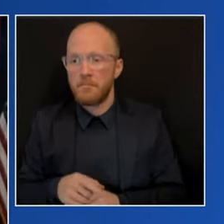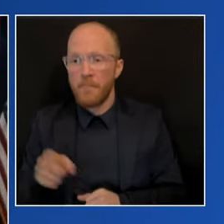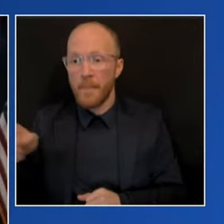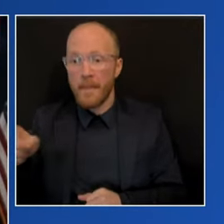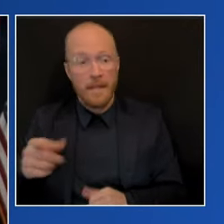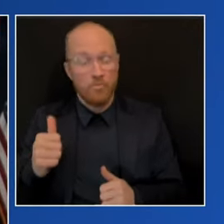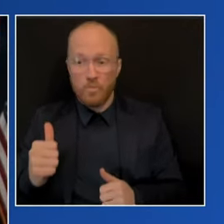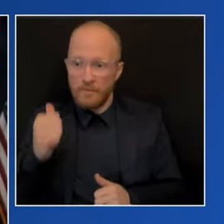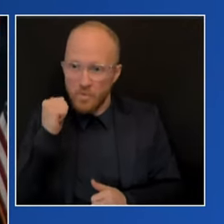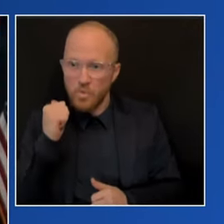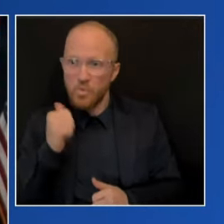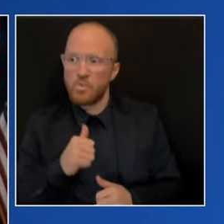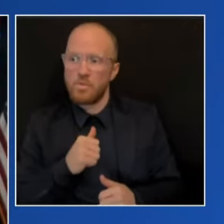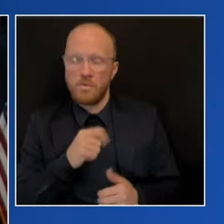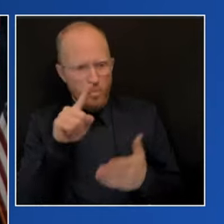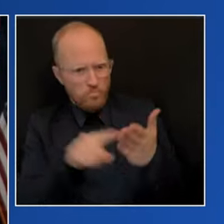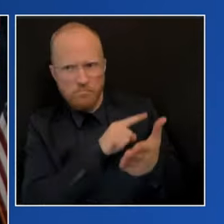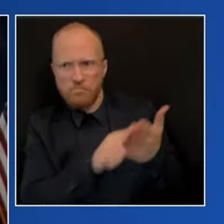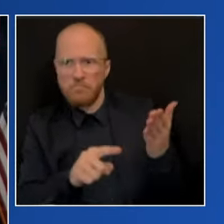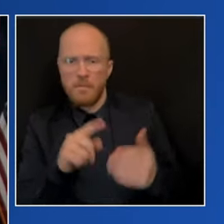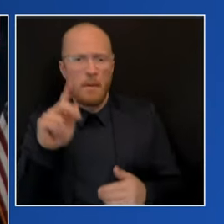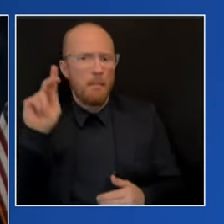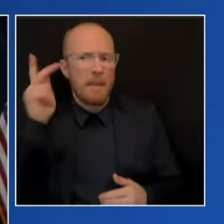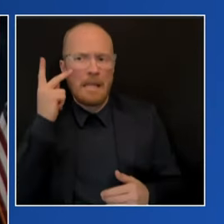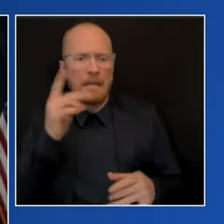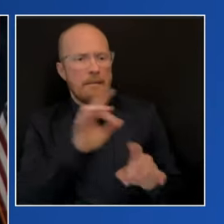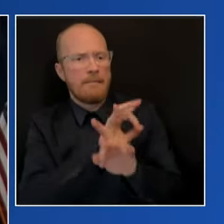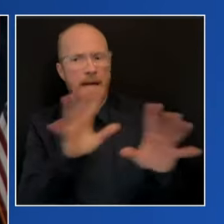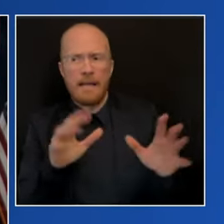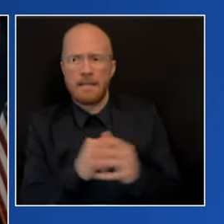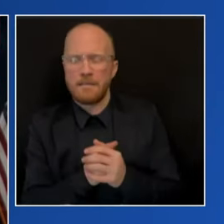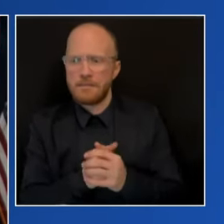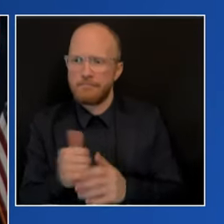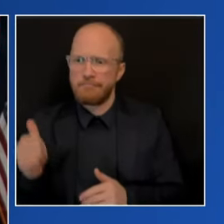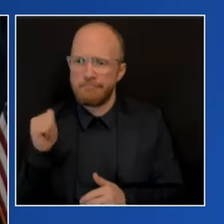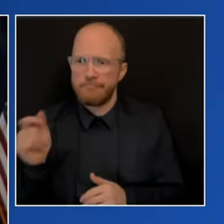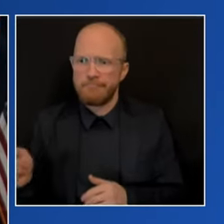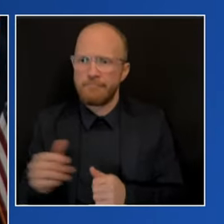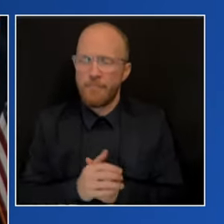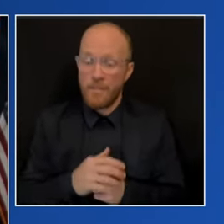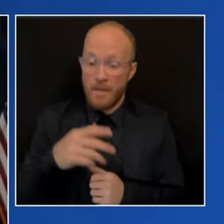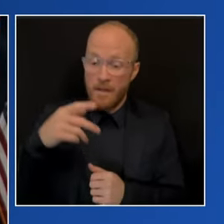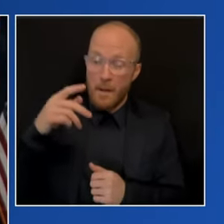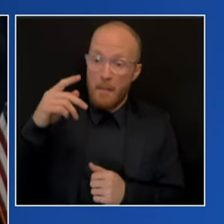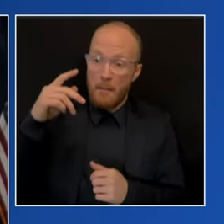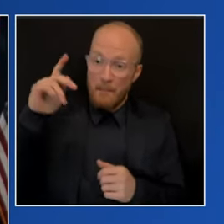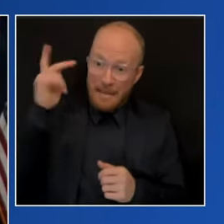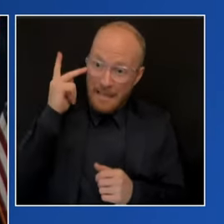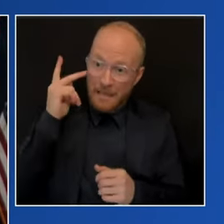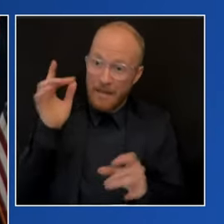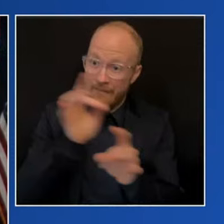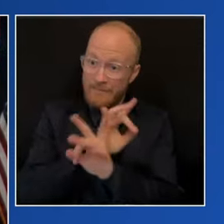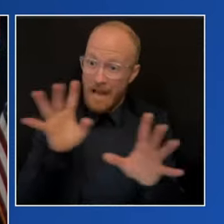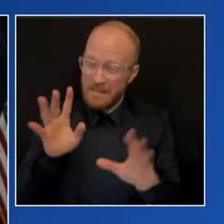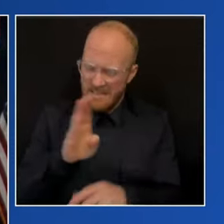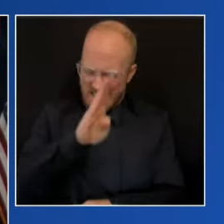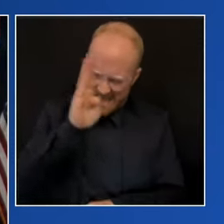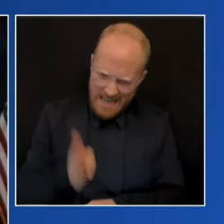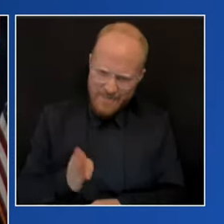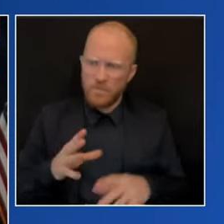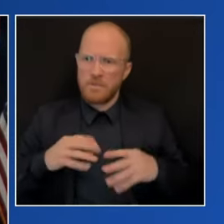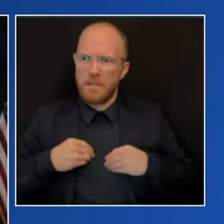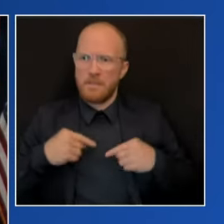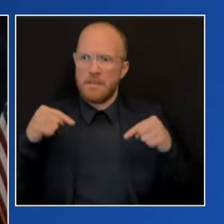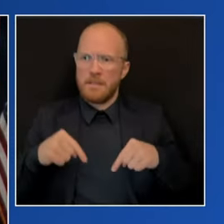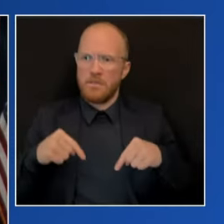So hear me clearly. I'll say what Donald Trump won't. Political violence is never, ever acceptable in the United States political